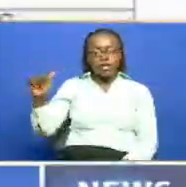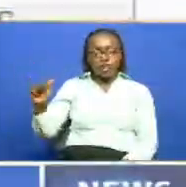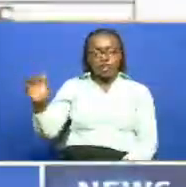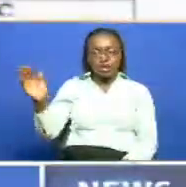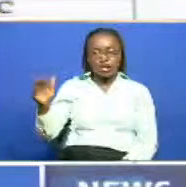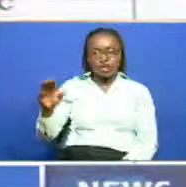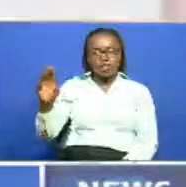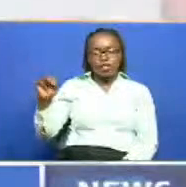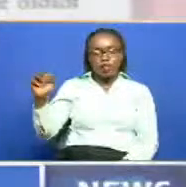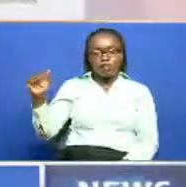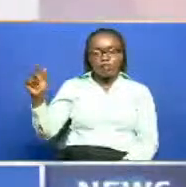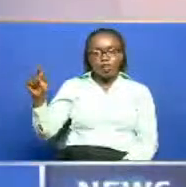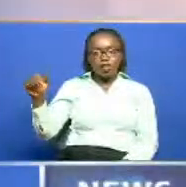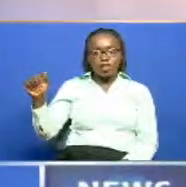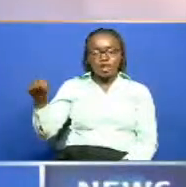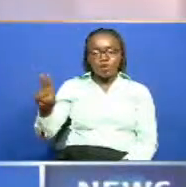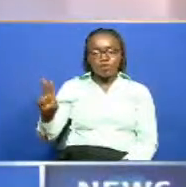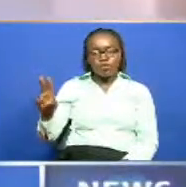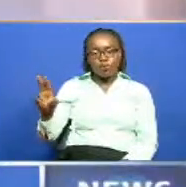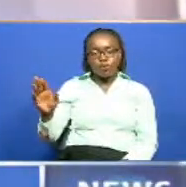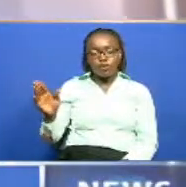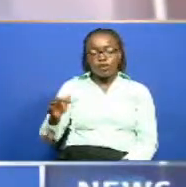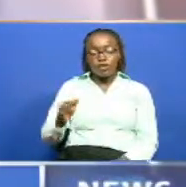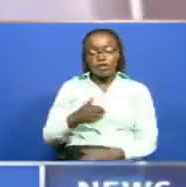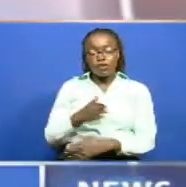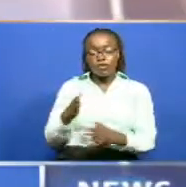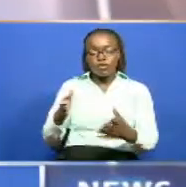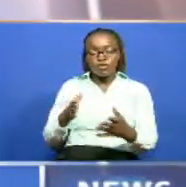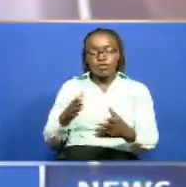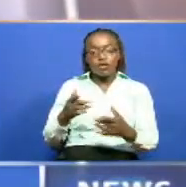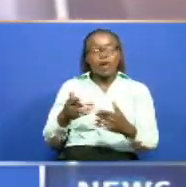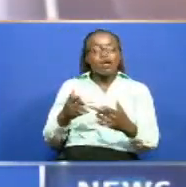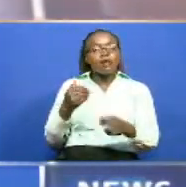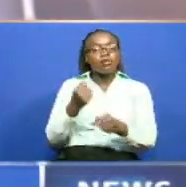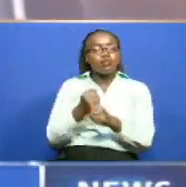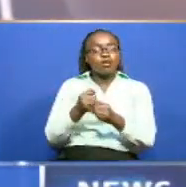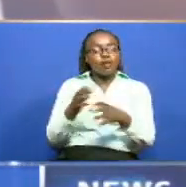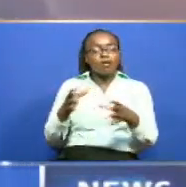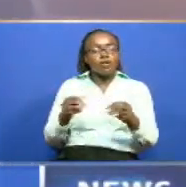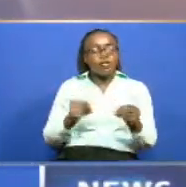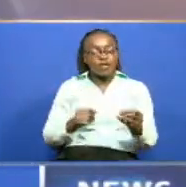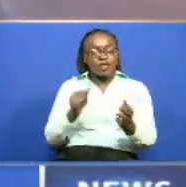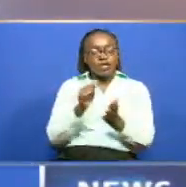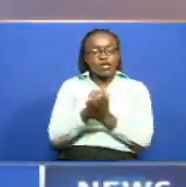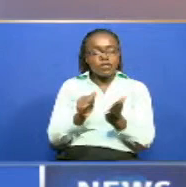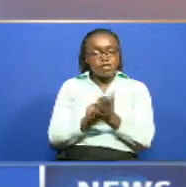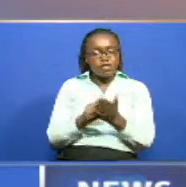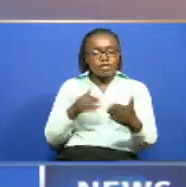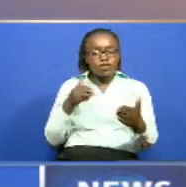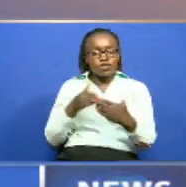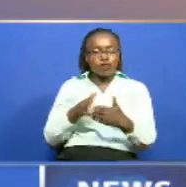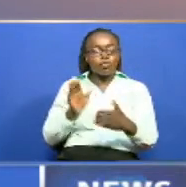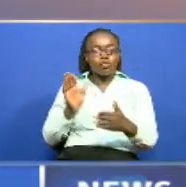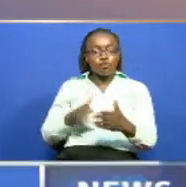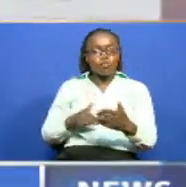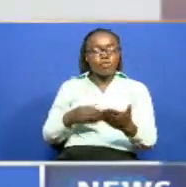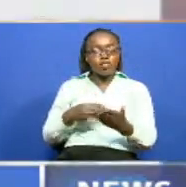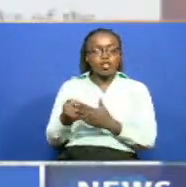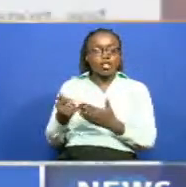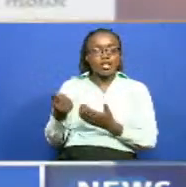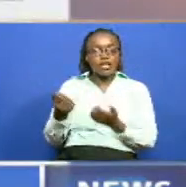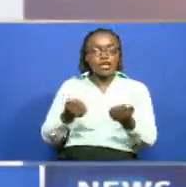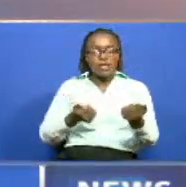Macau. Meanwhile, the Assets Recovery Agency has barred businesswoman Joyce Akinyi from selling, transferring